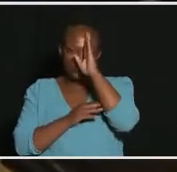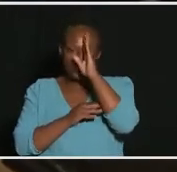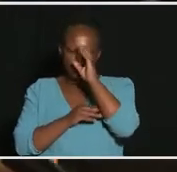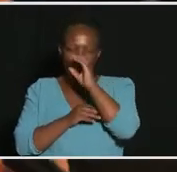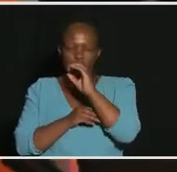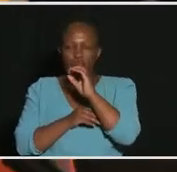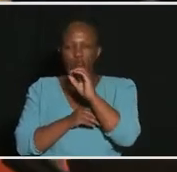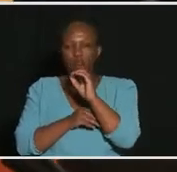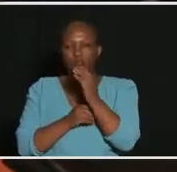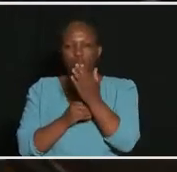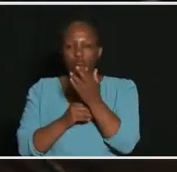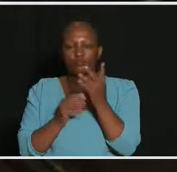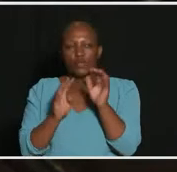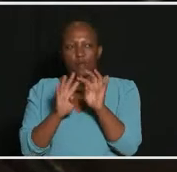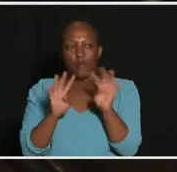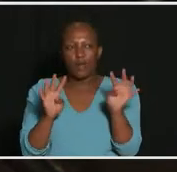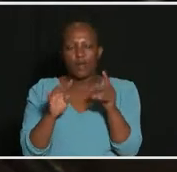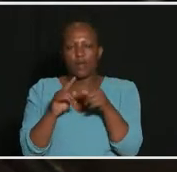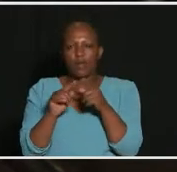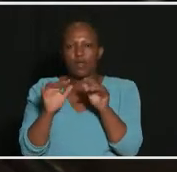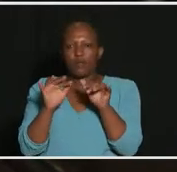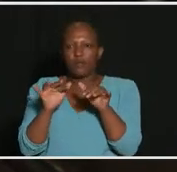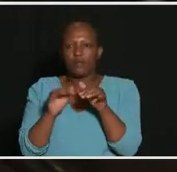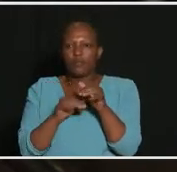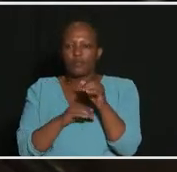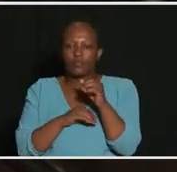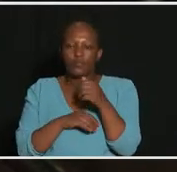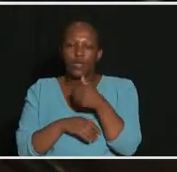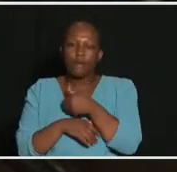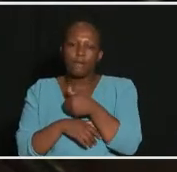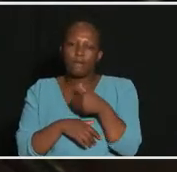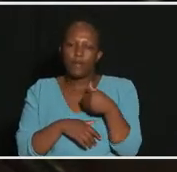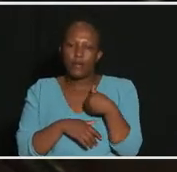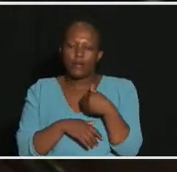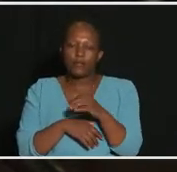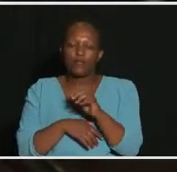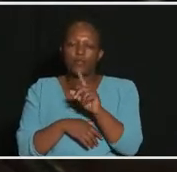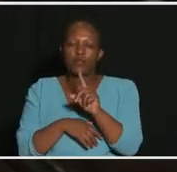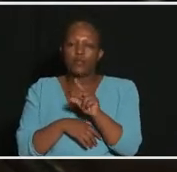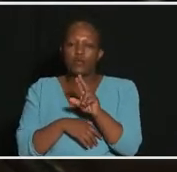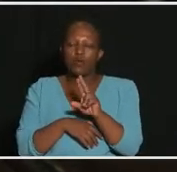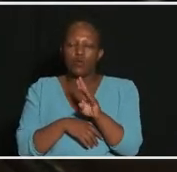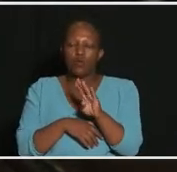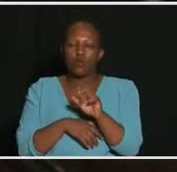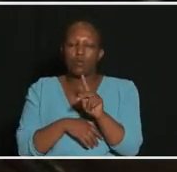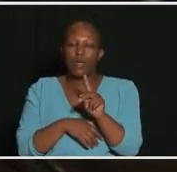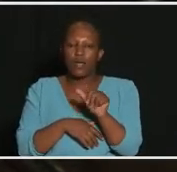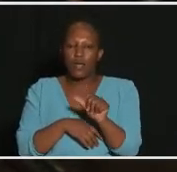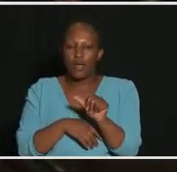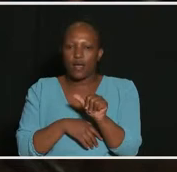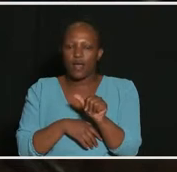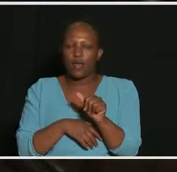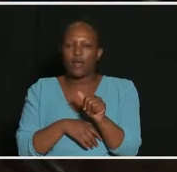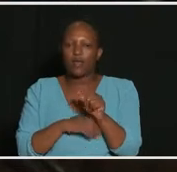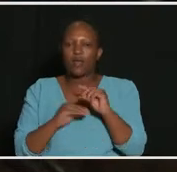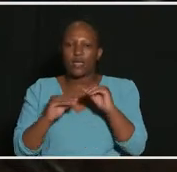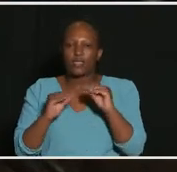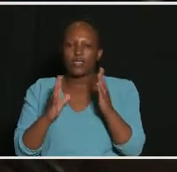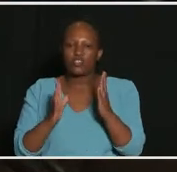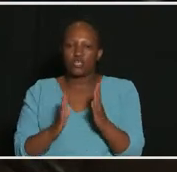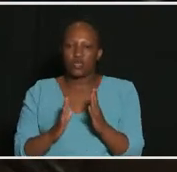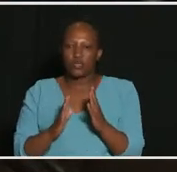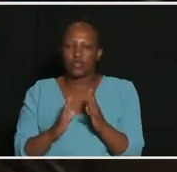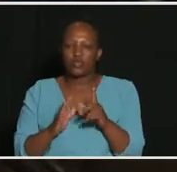and the people in the hall my name is Mama kubega I am the educator and